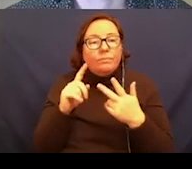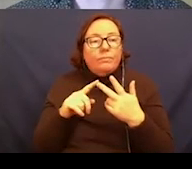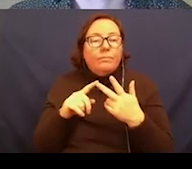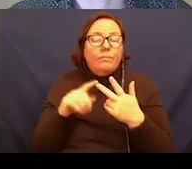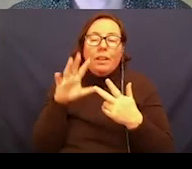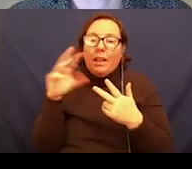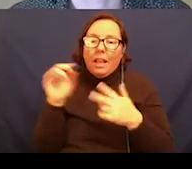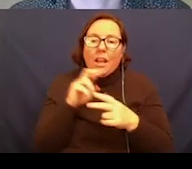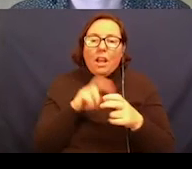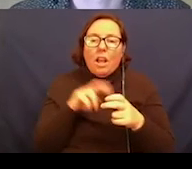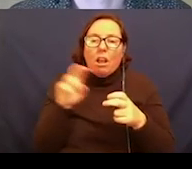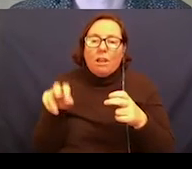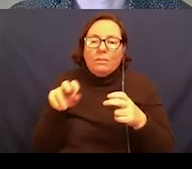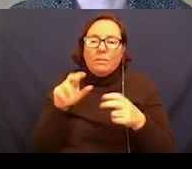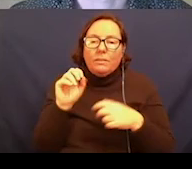and an opt-out reply card.